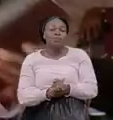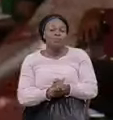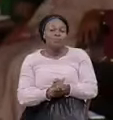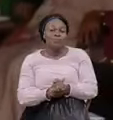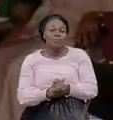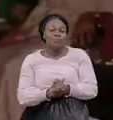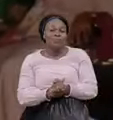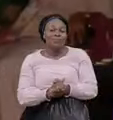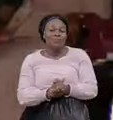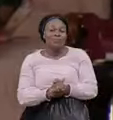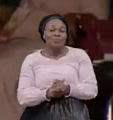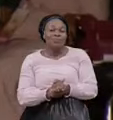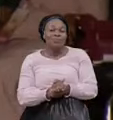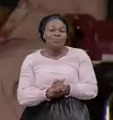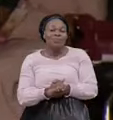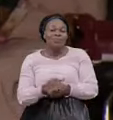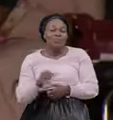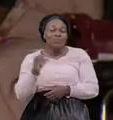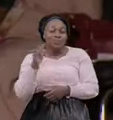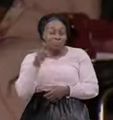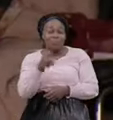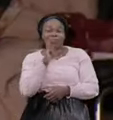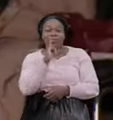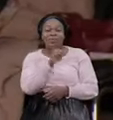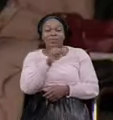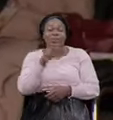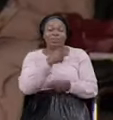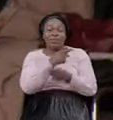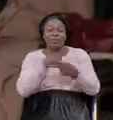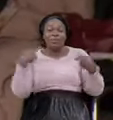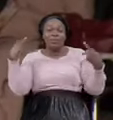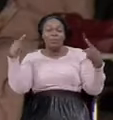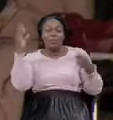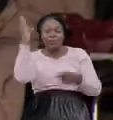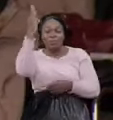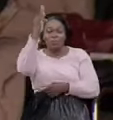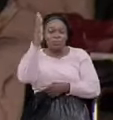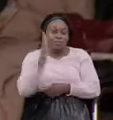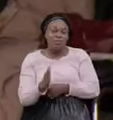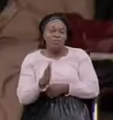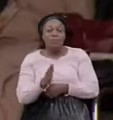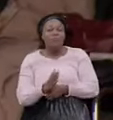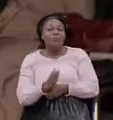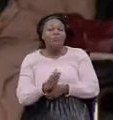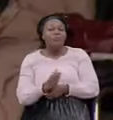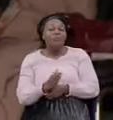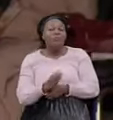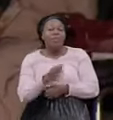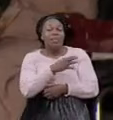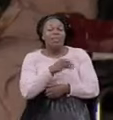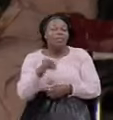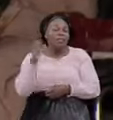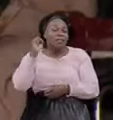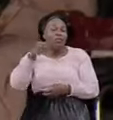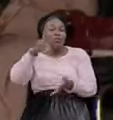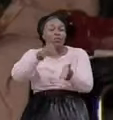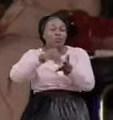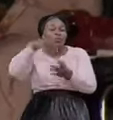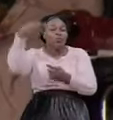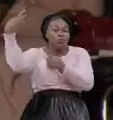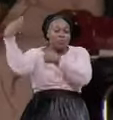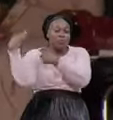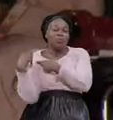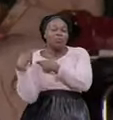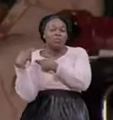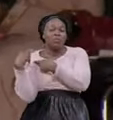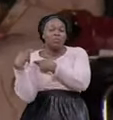a shepherd in the house of God. It's my sole responsibility to feed the flocks of